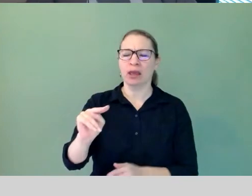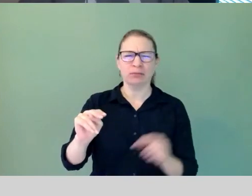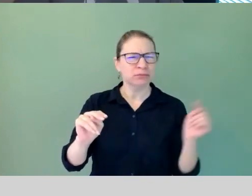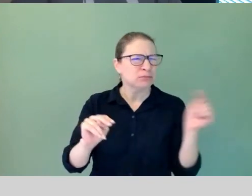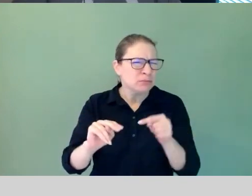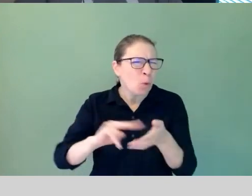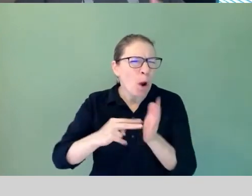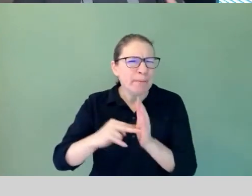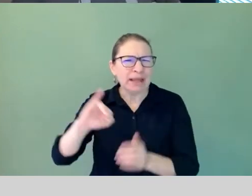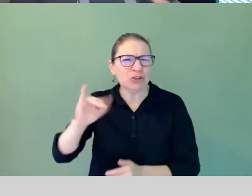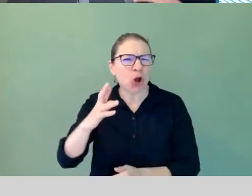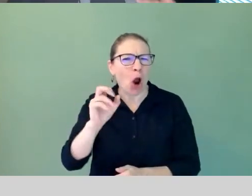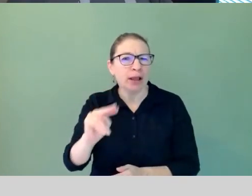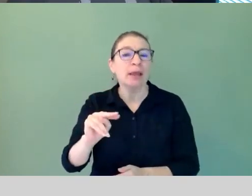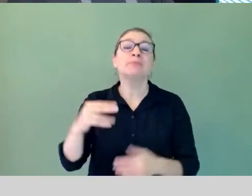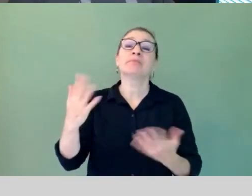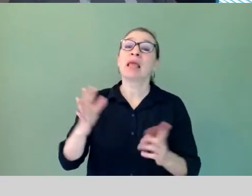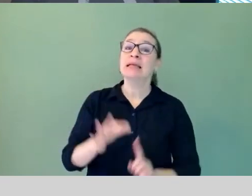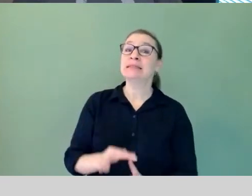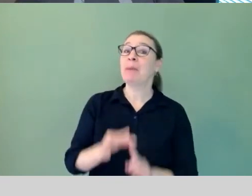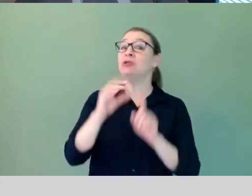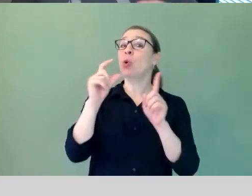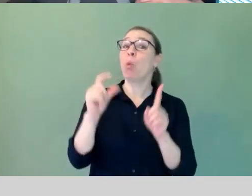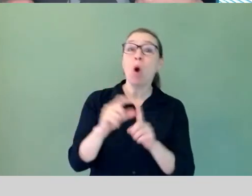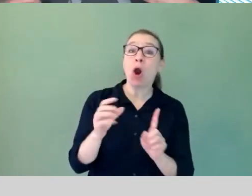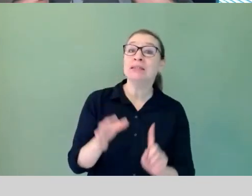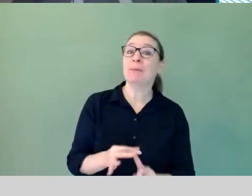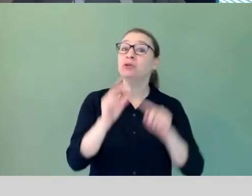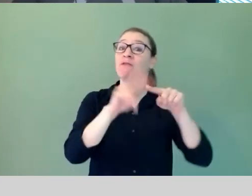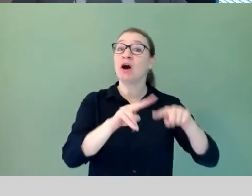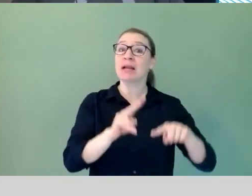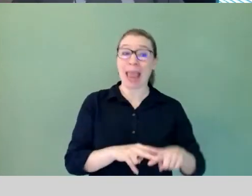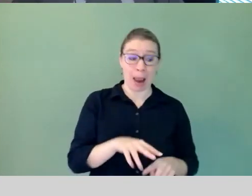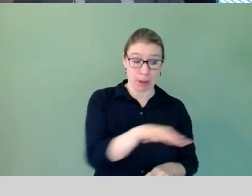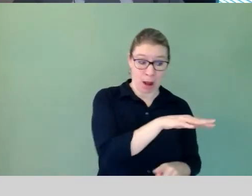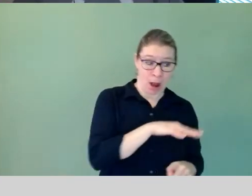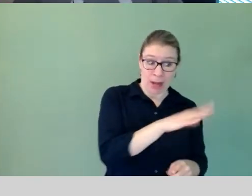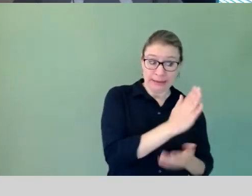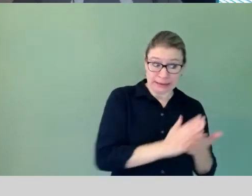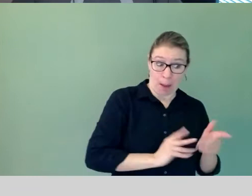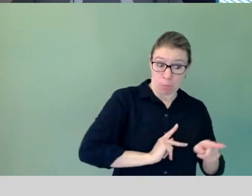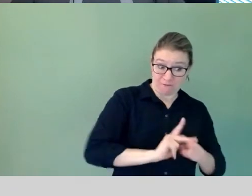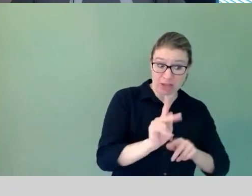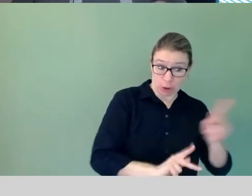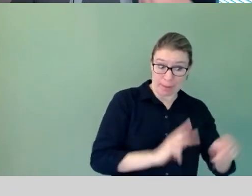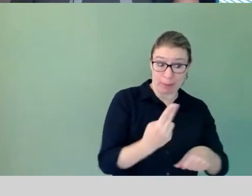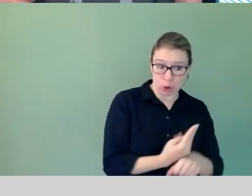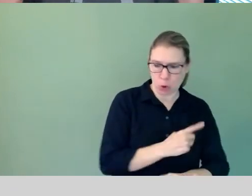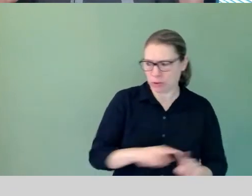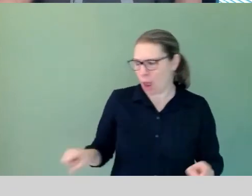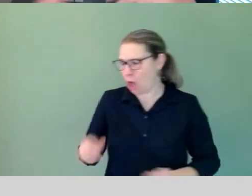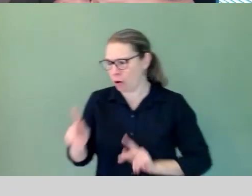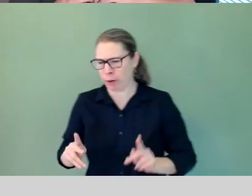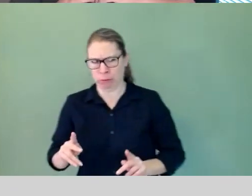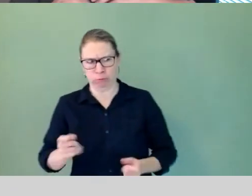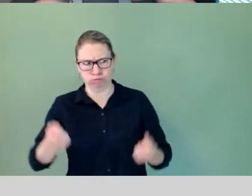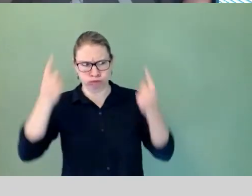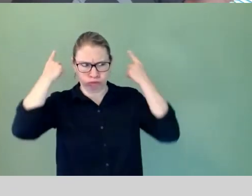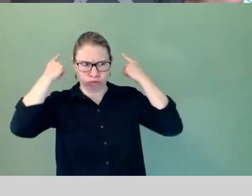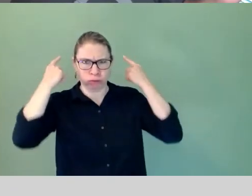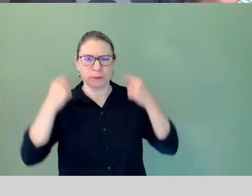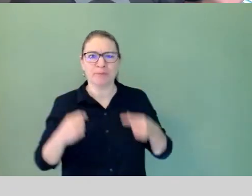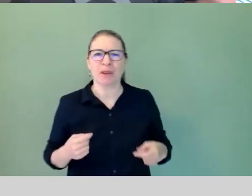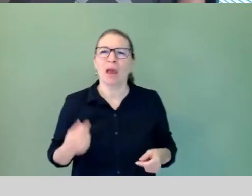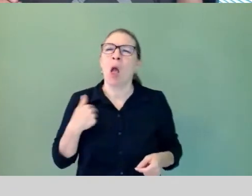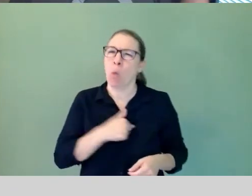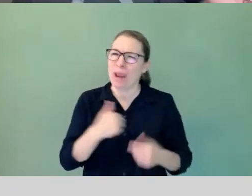words or expressions that are used by a particular profession or group and are difficult for others to understand. We have a lot of